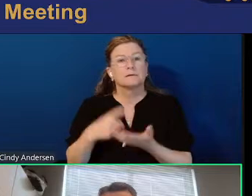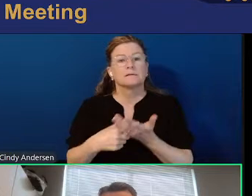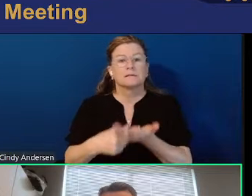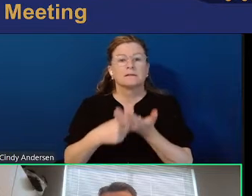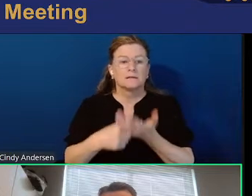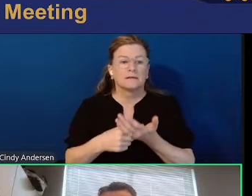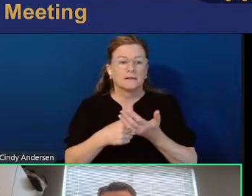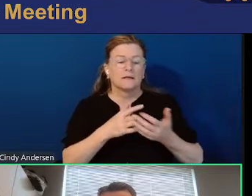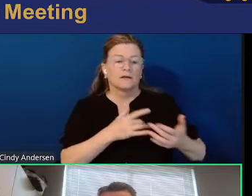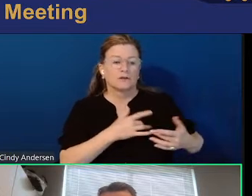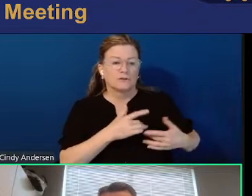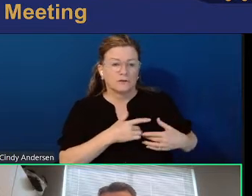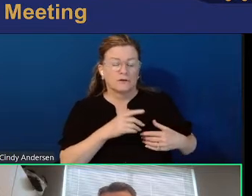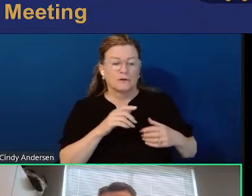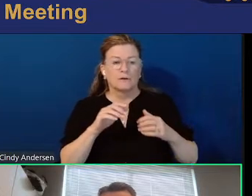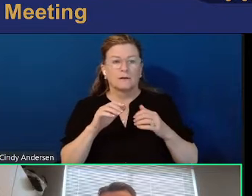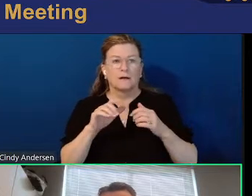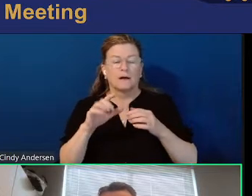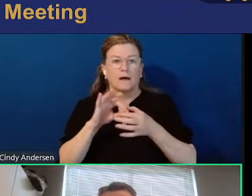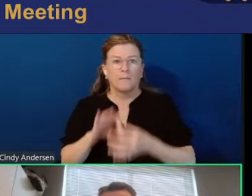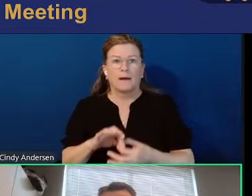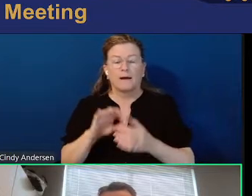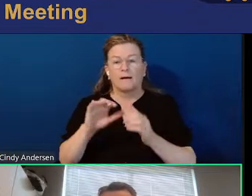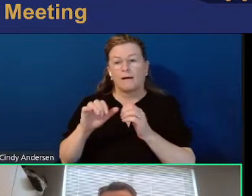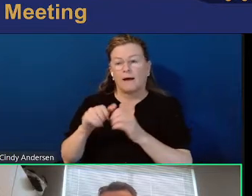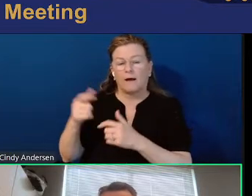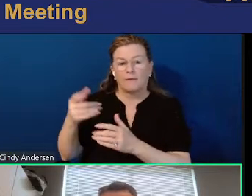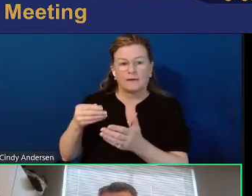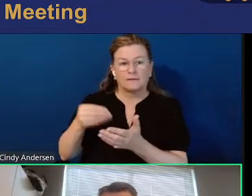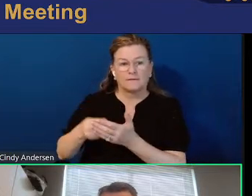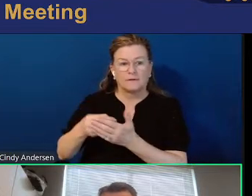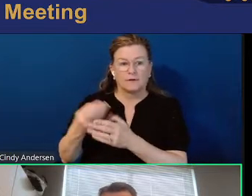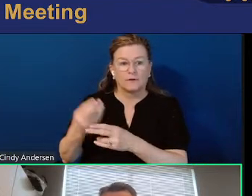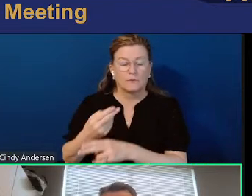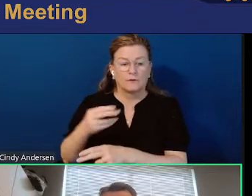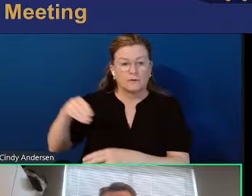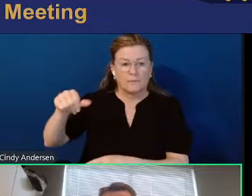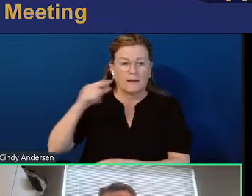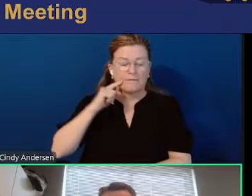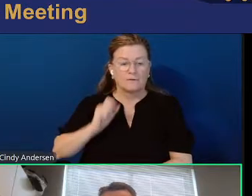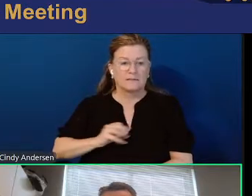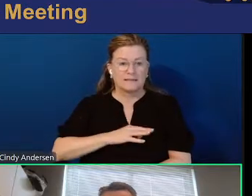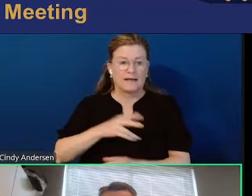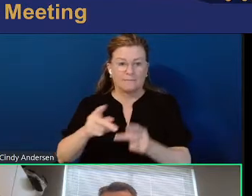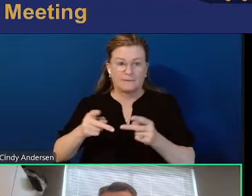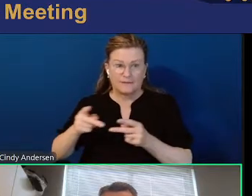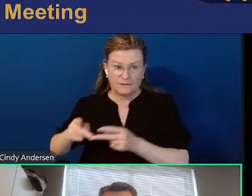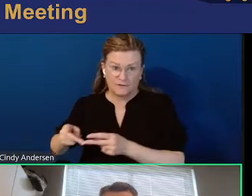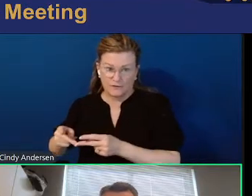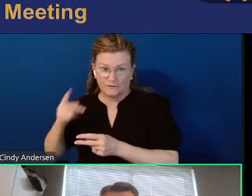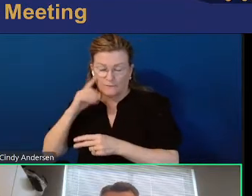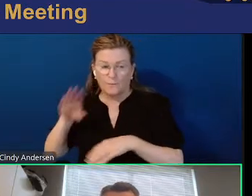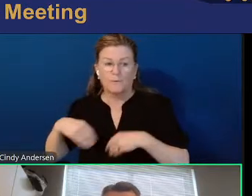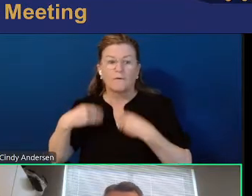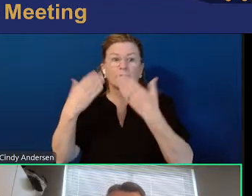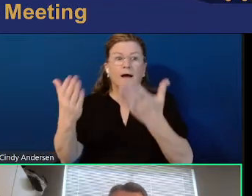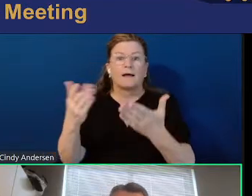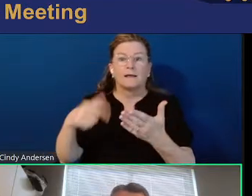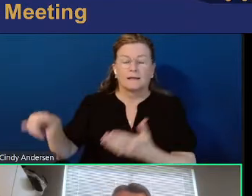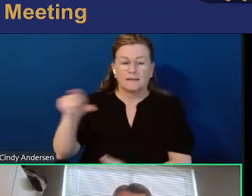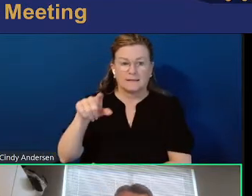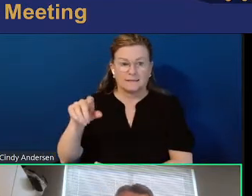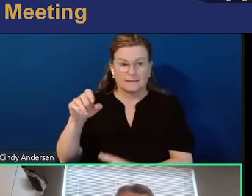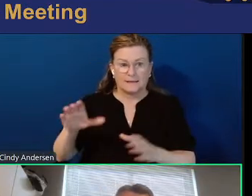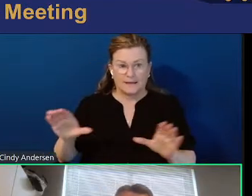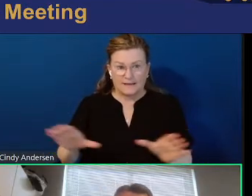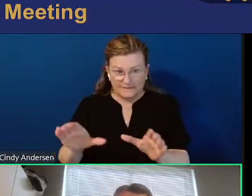concerns about the use of these funds to pay for staff positions to provide these enrichment activities. So the